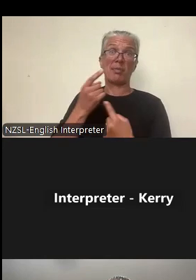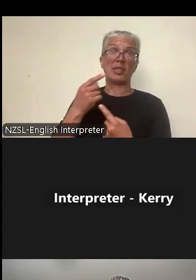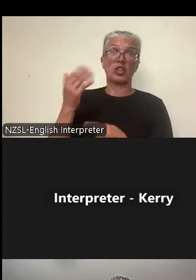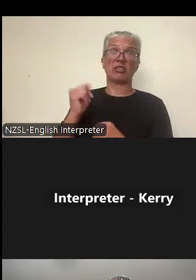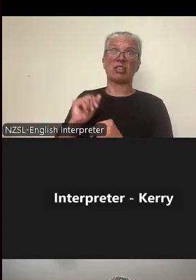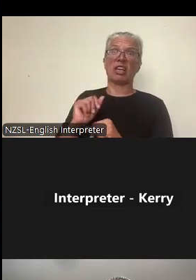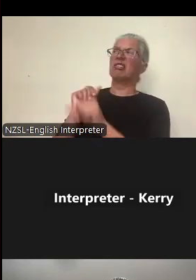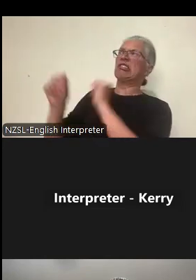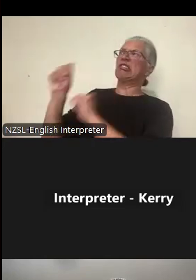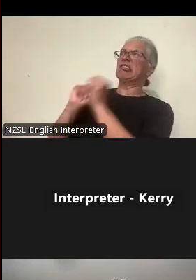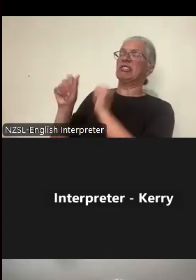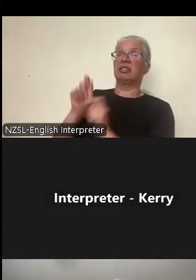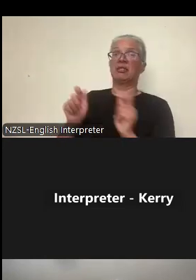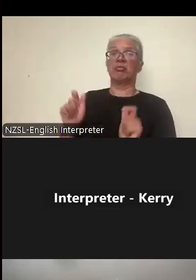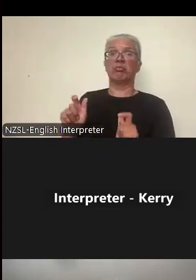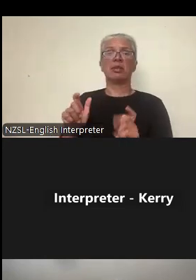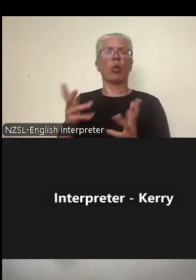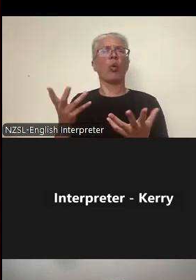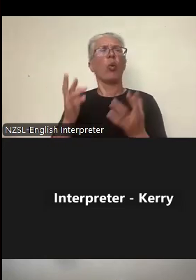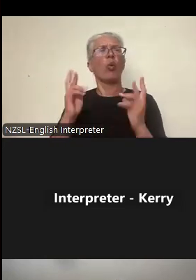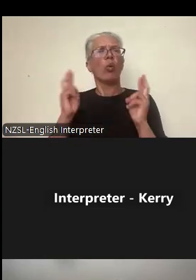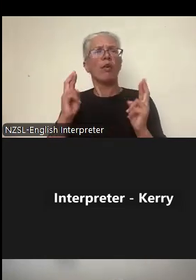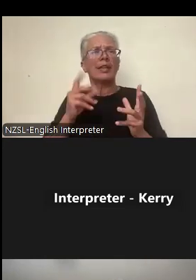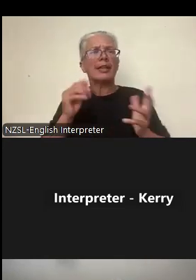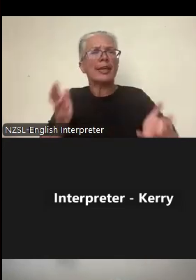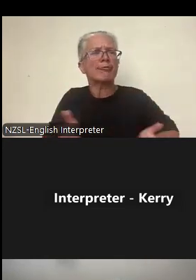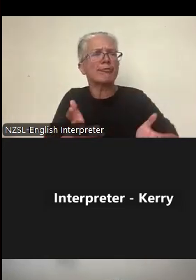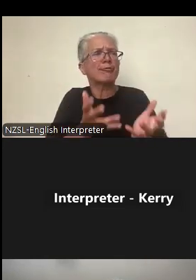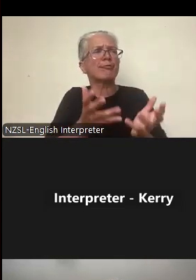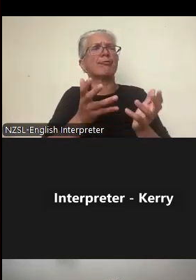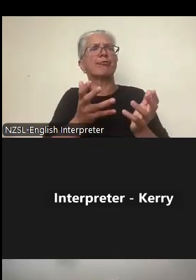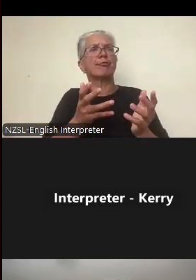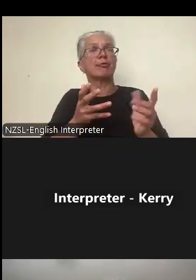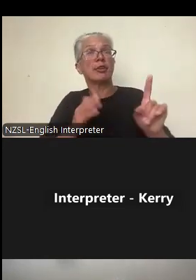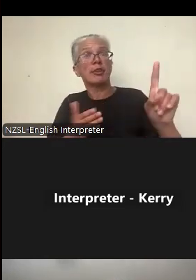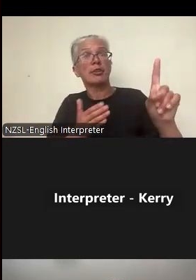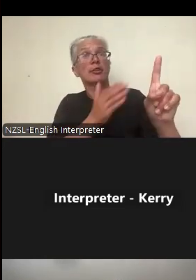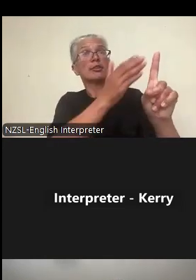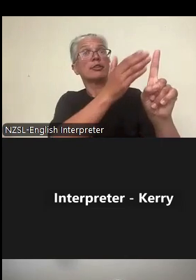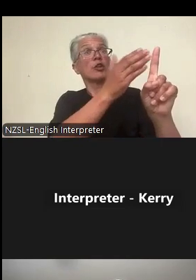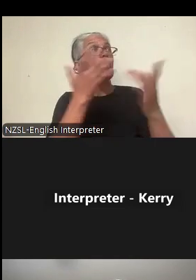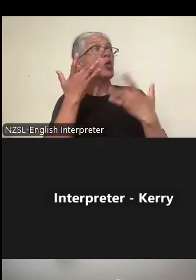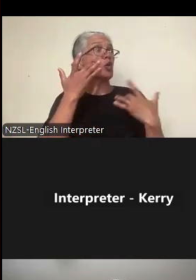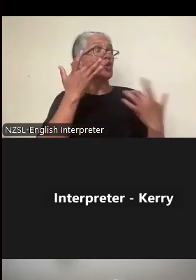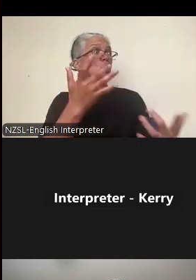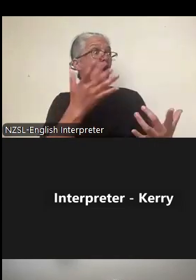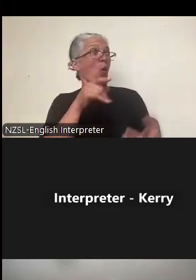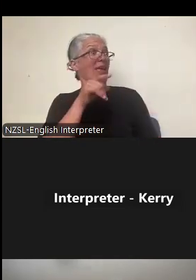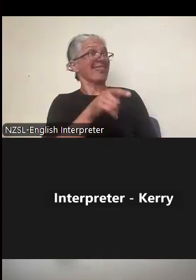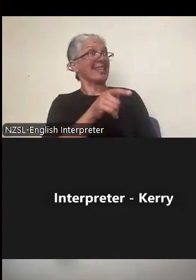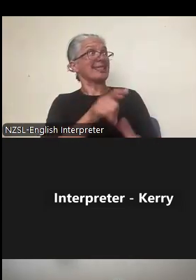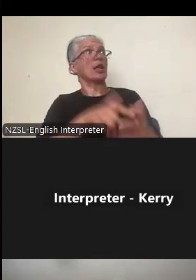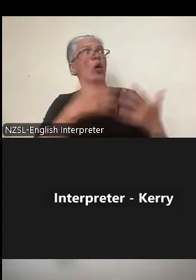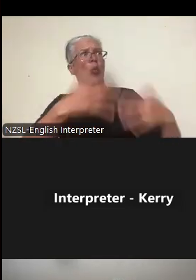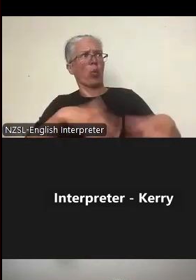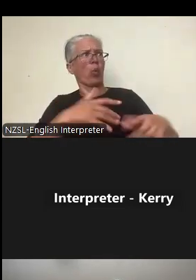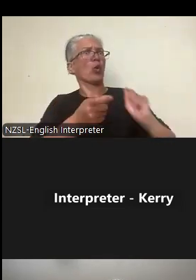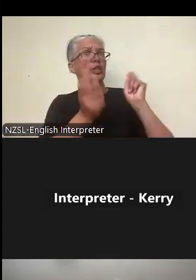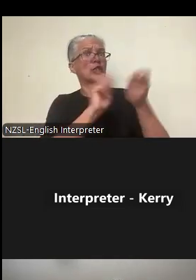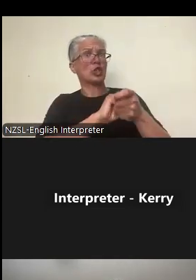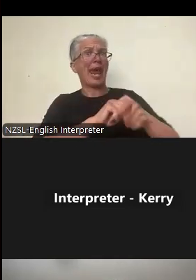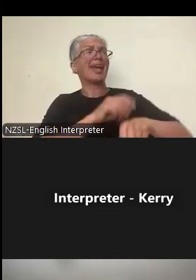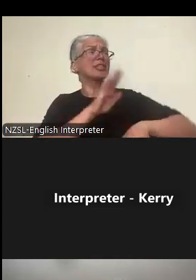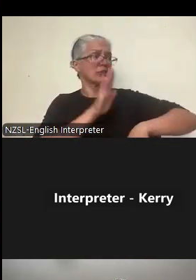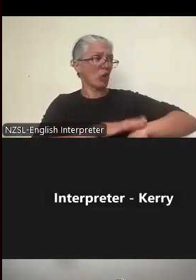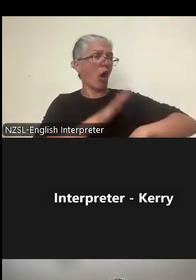So all of these aspects allow you to understand collectively that this is major change, and it will take time,